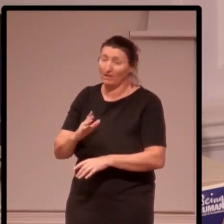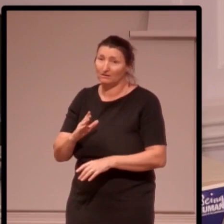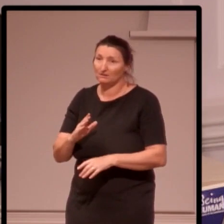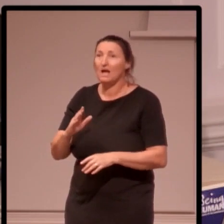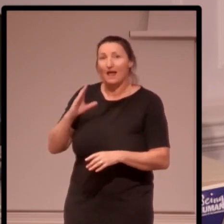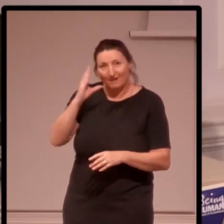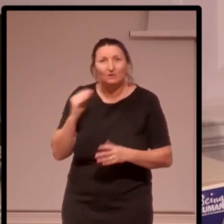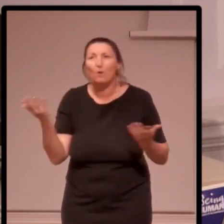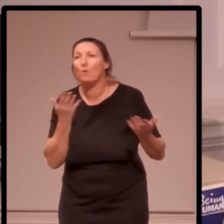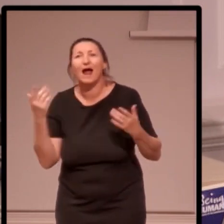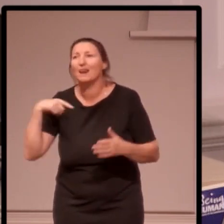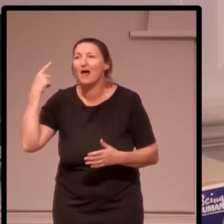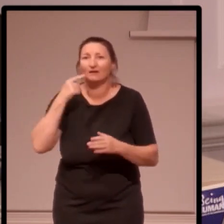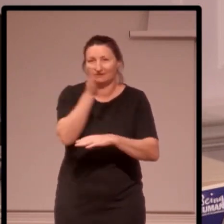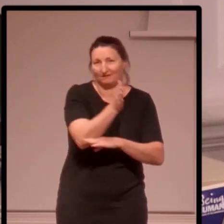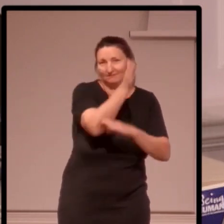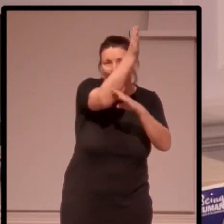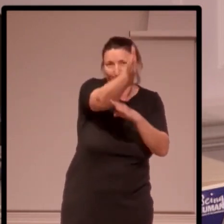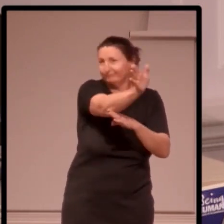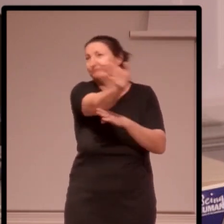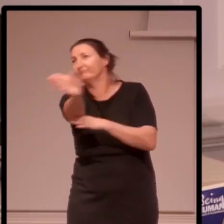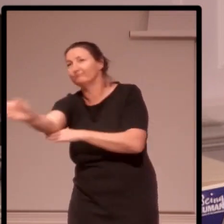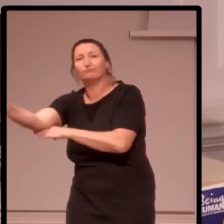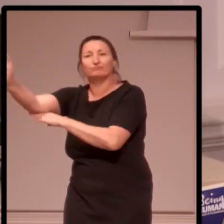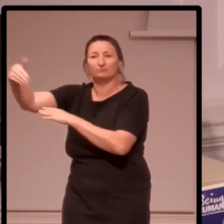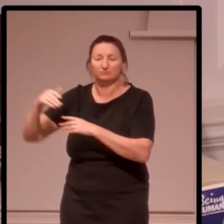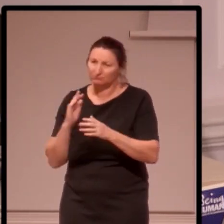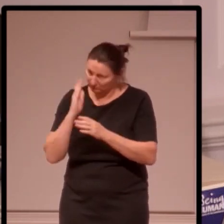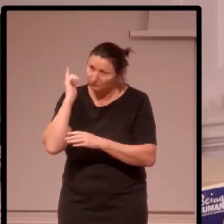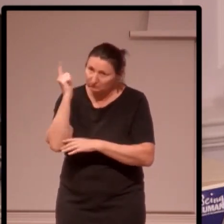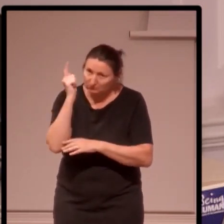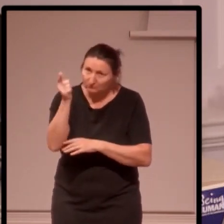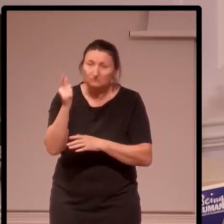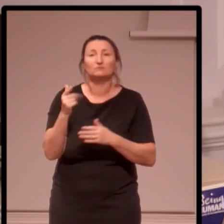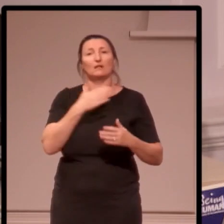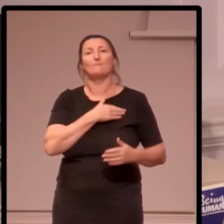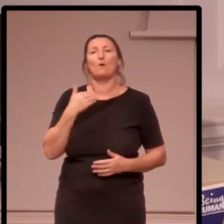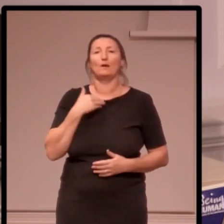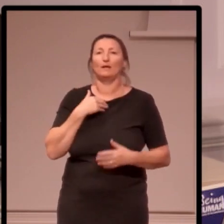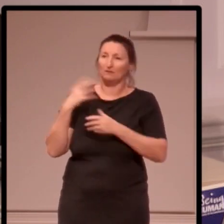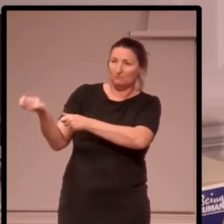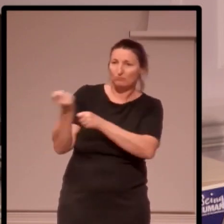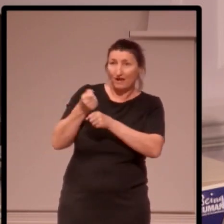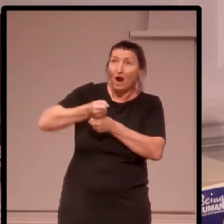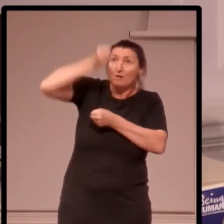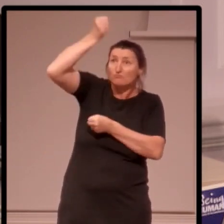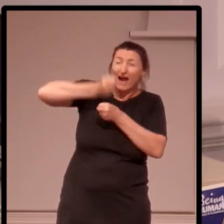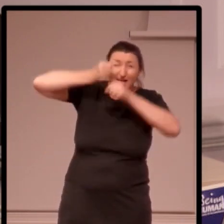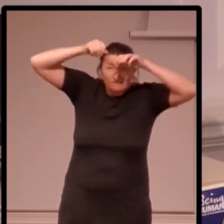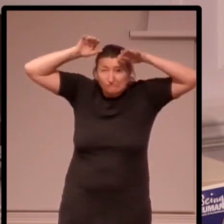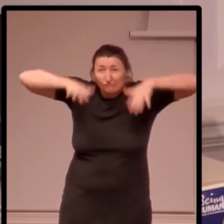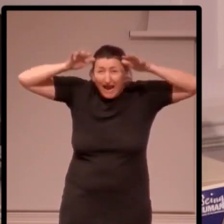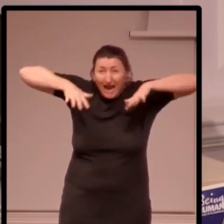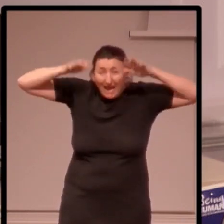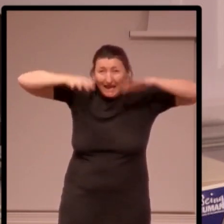which way is London? Second to the right and then straight on till morning, but you'd better take an umbrella, the skies there are